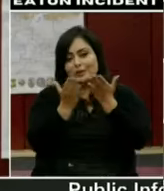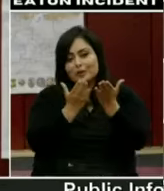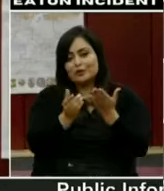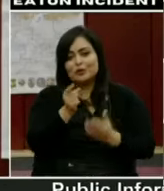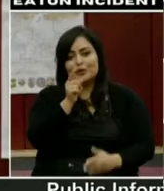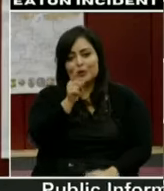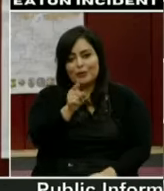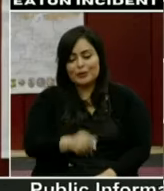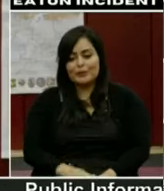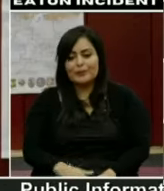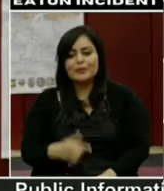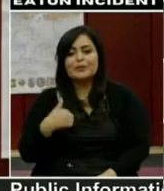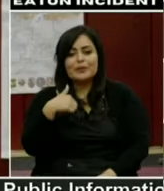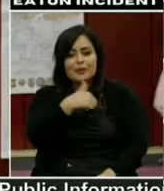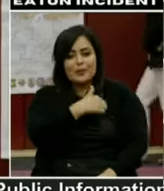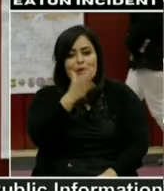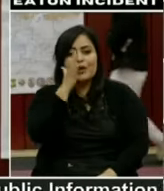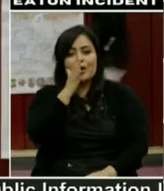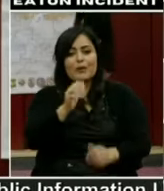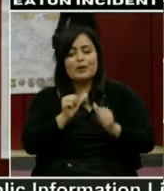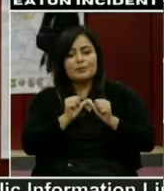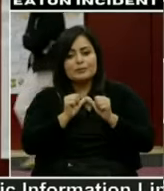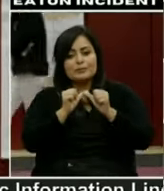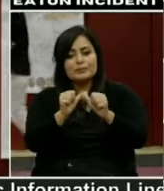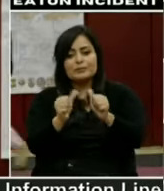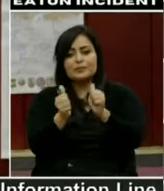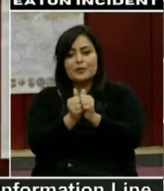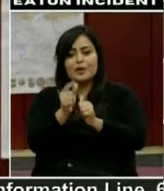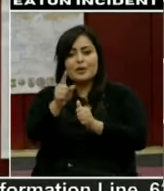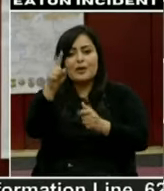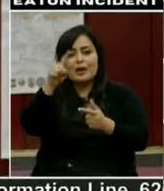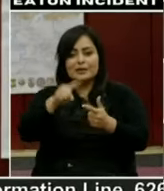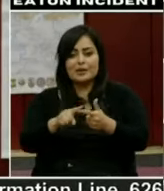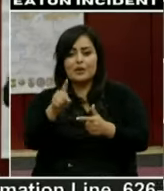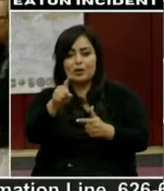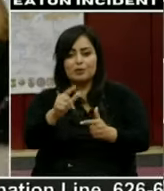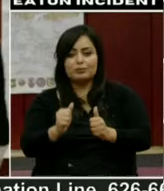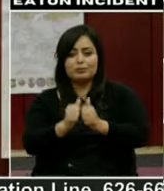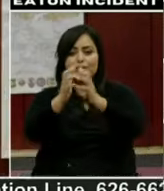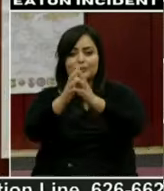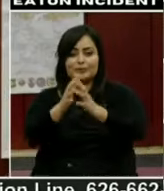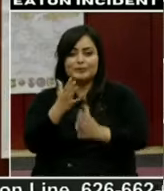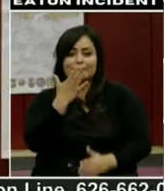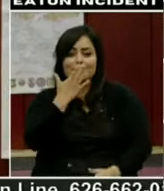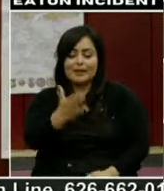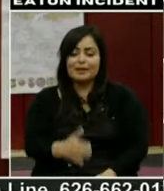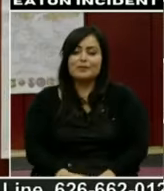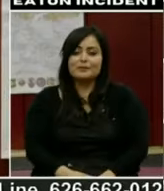We will be with you through the full repopulation and recovery efforts. Thank you.